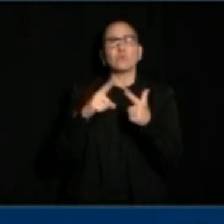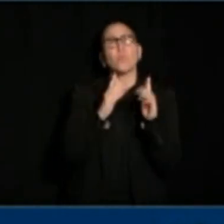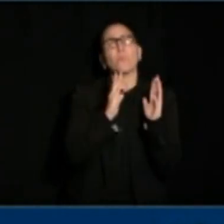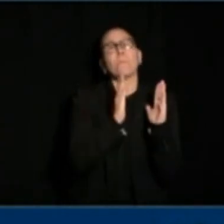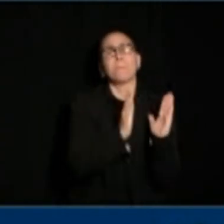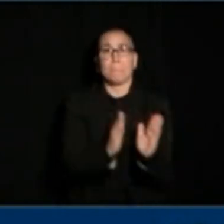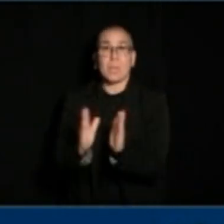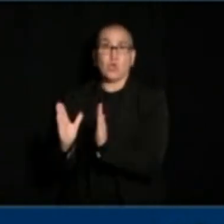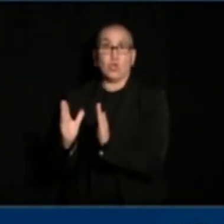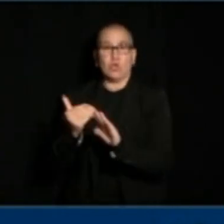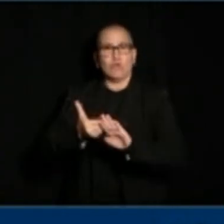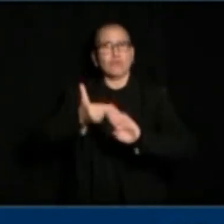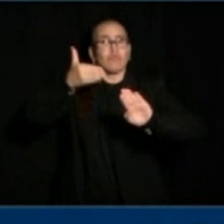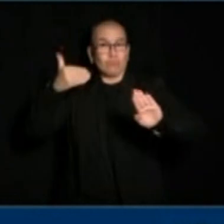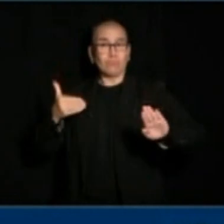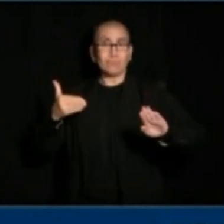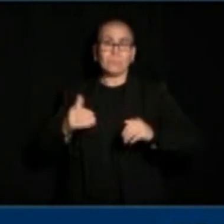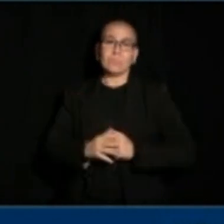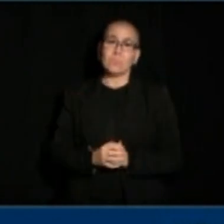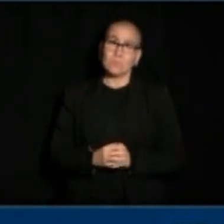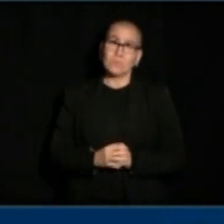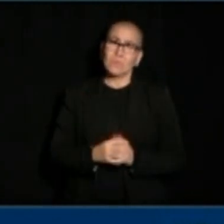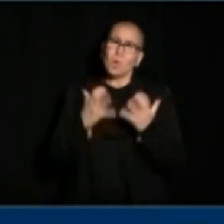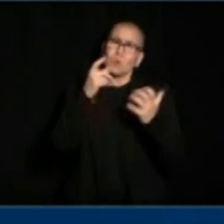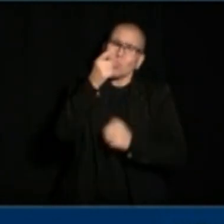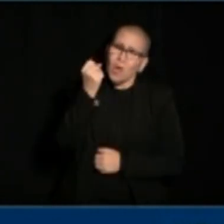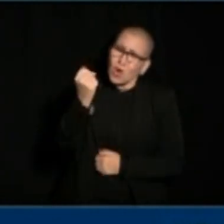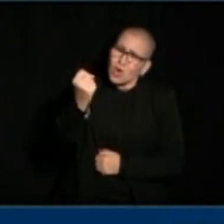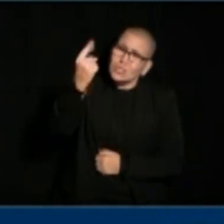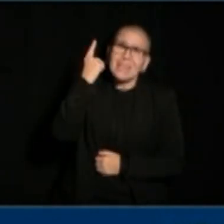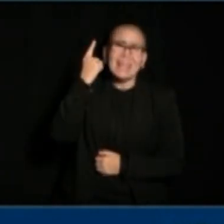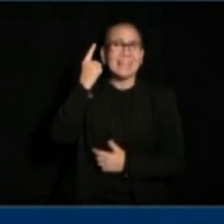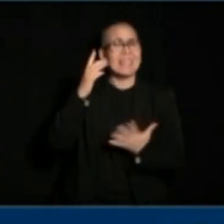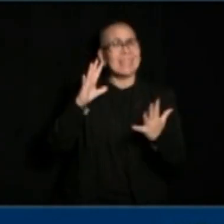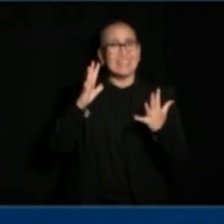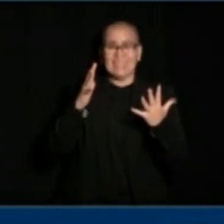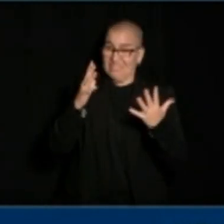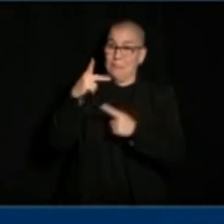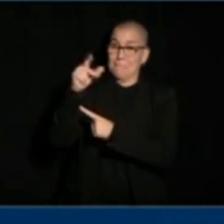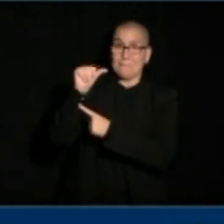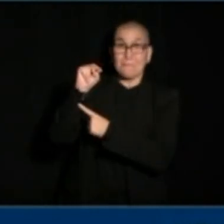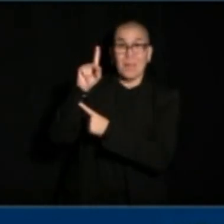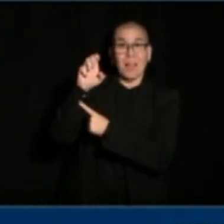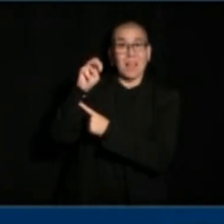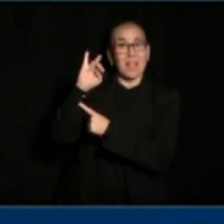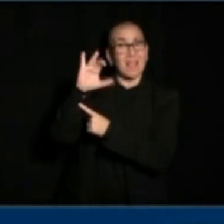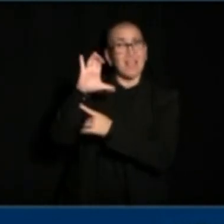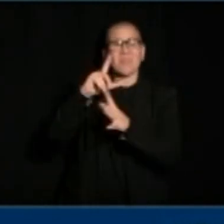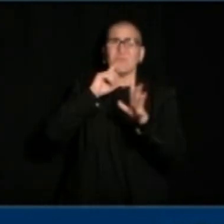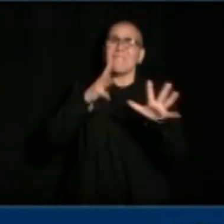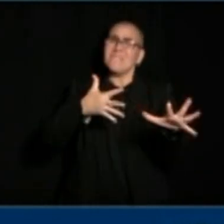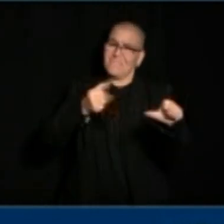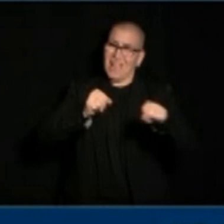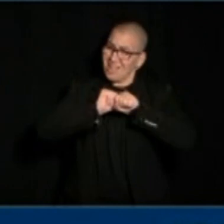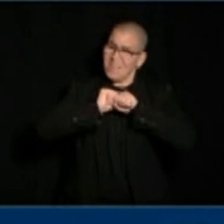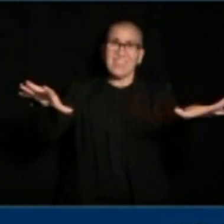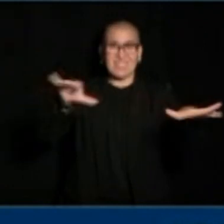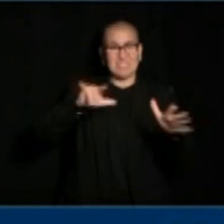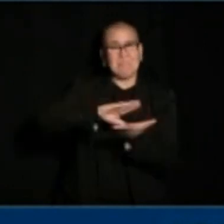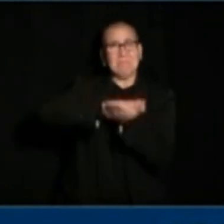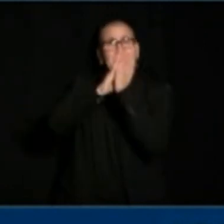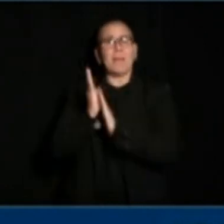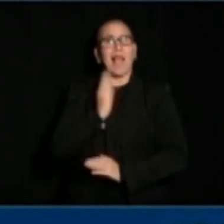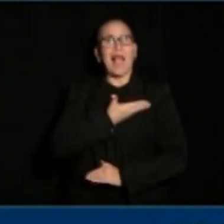to understand just how rapidly this is happening and how rapidly what even has become the new normal is no